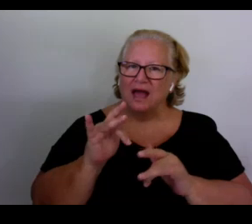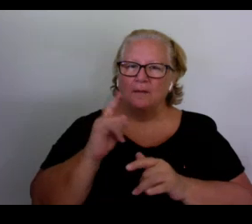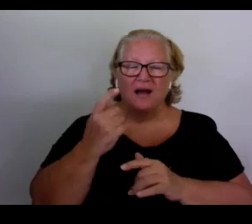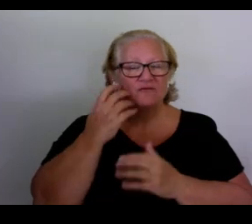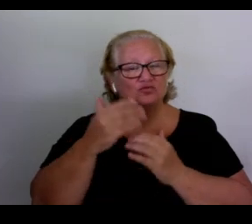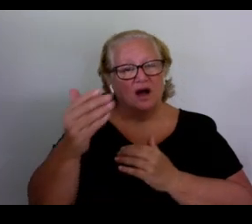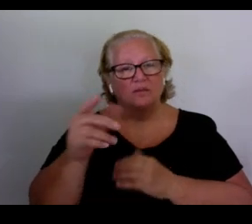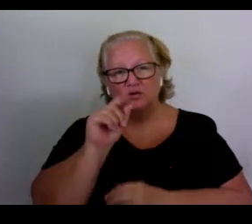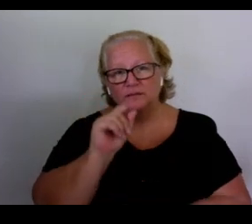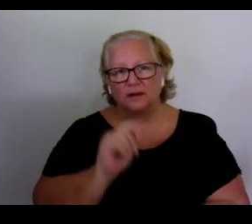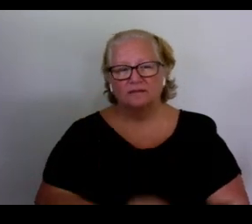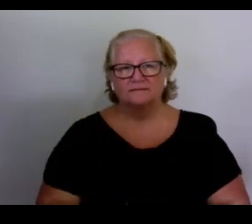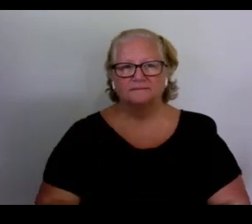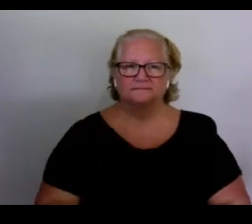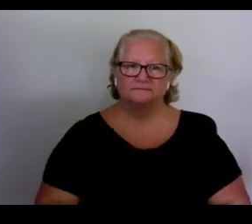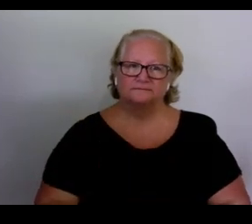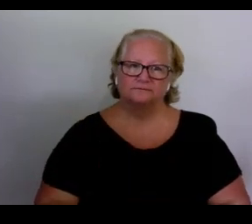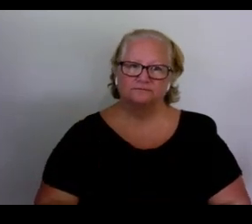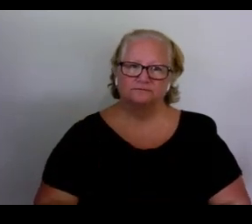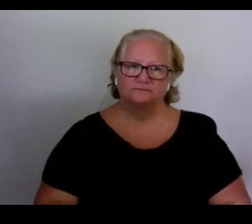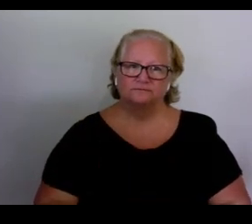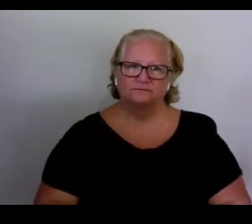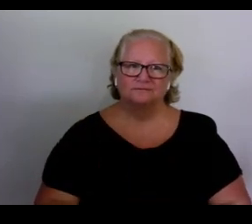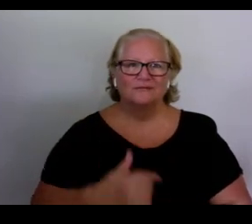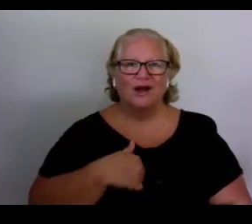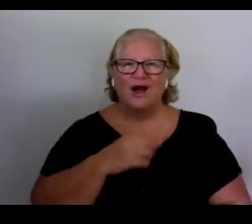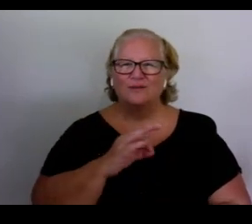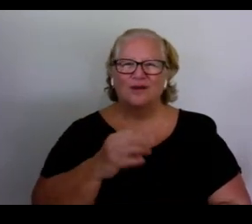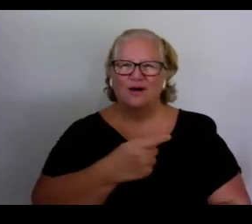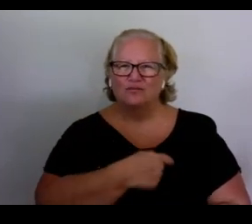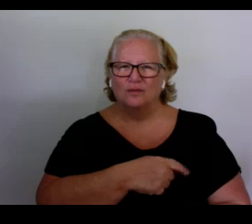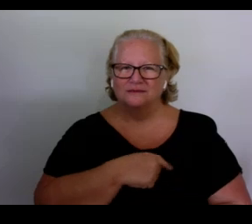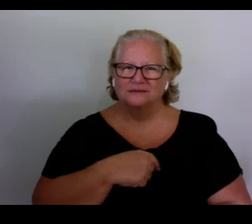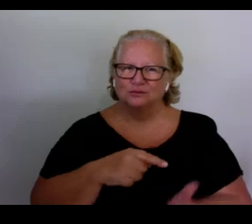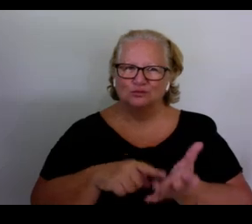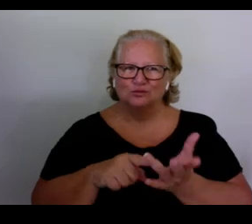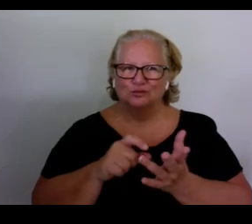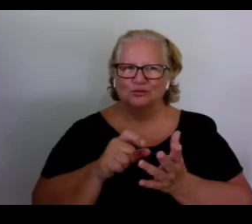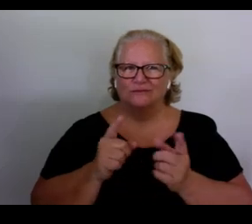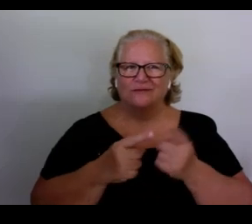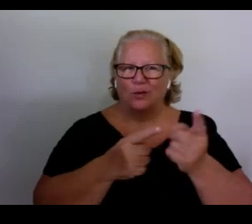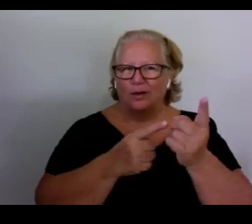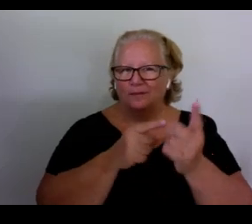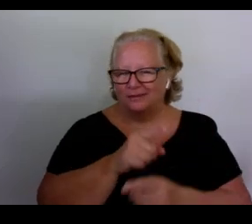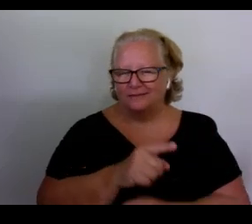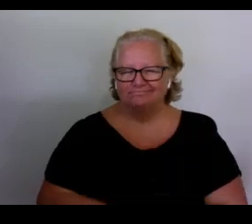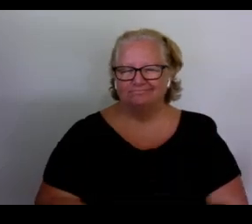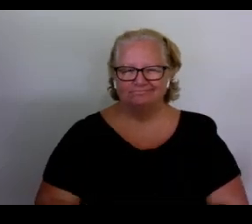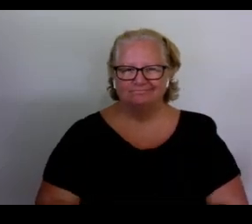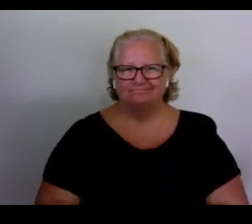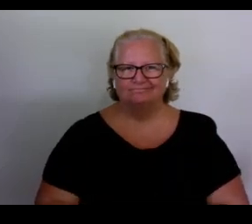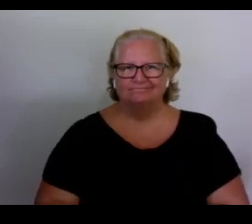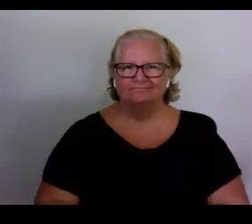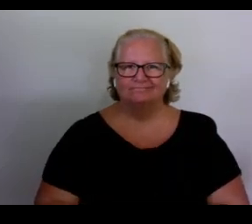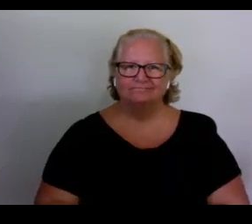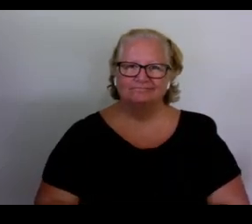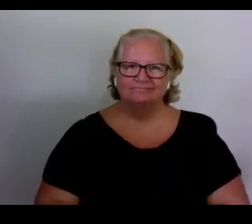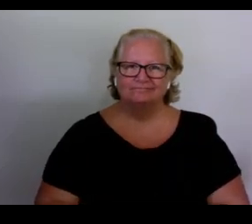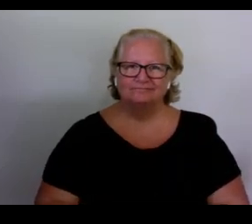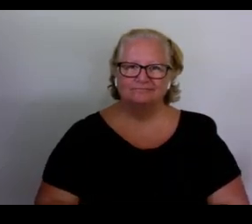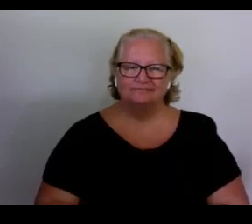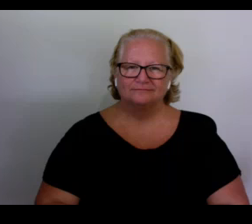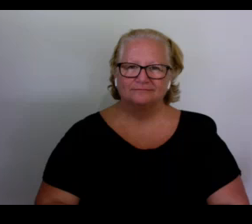And just to caveat there, I'm not promising to run that case just yet. Okay. In case anybody online wants me to do that. Do